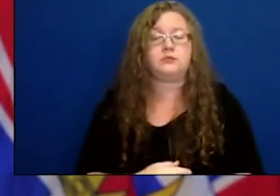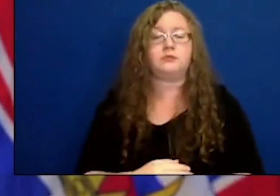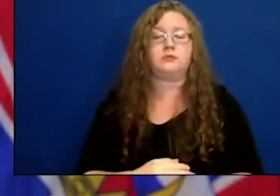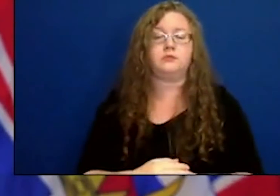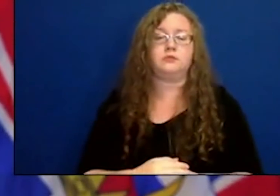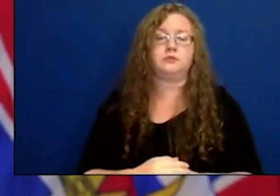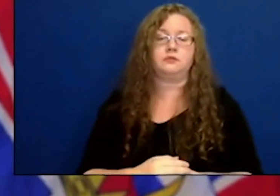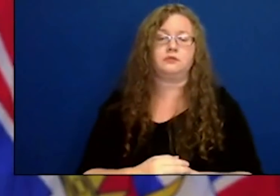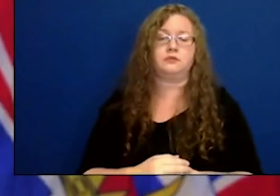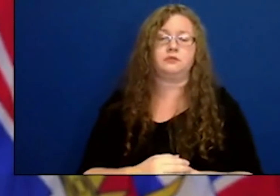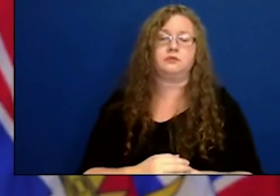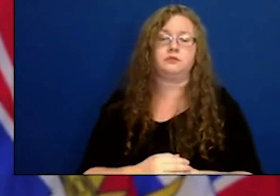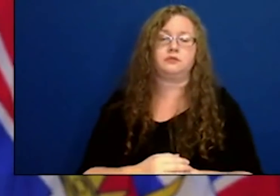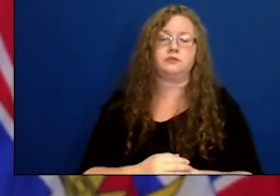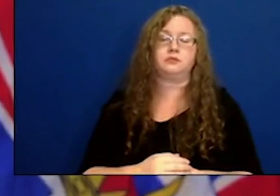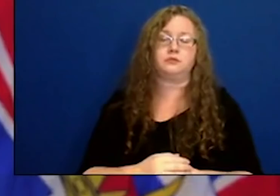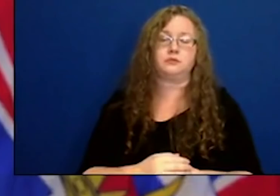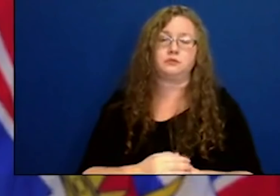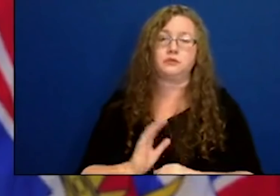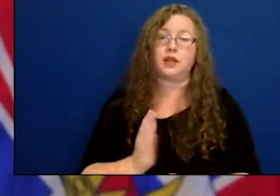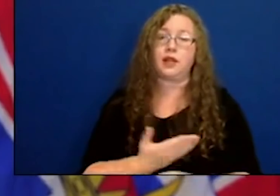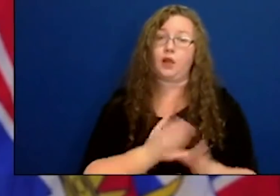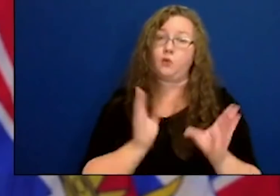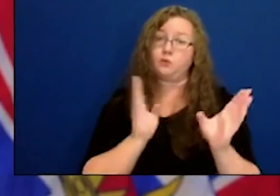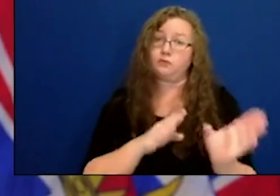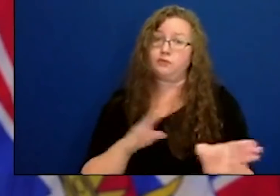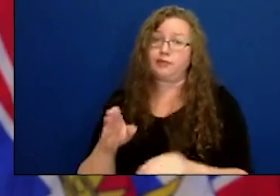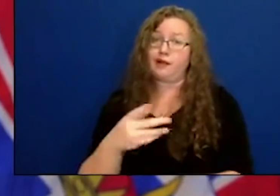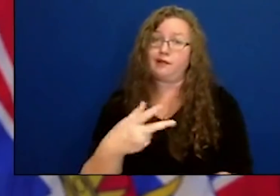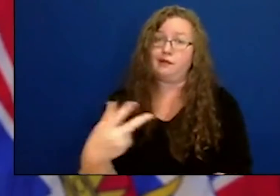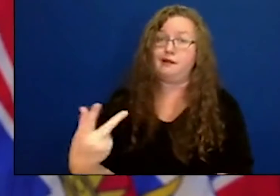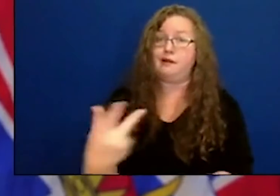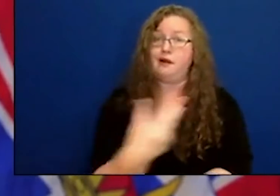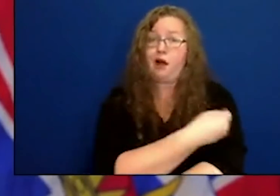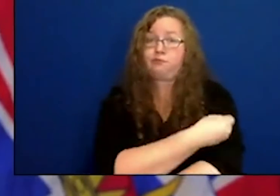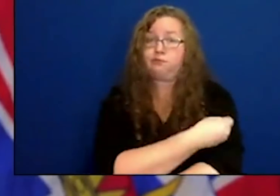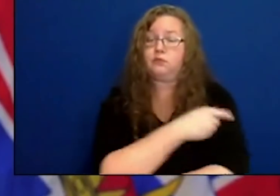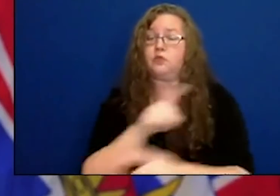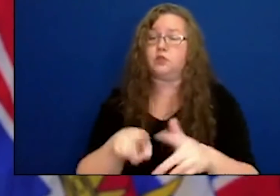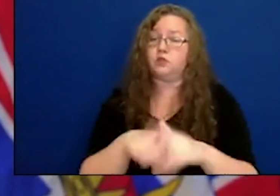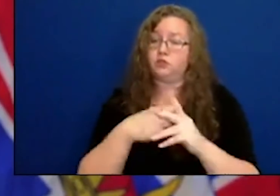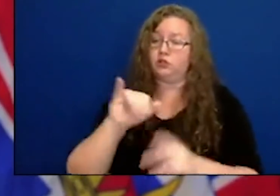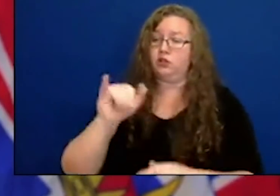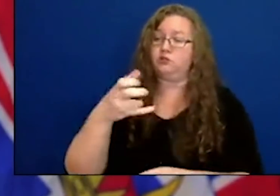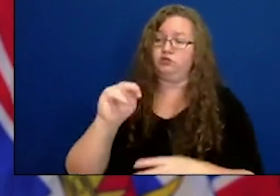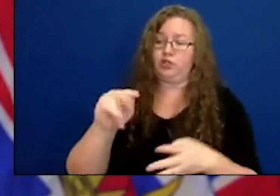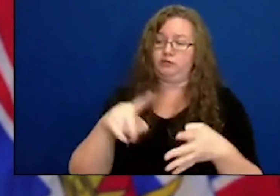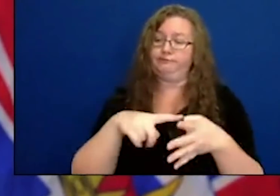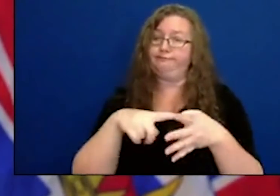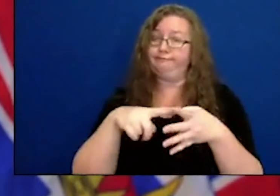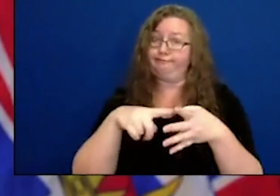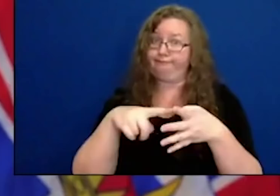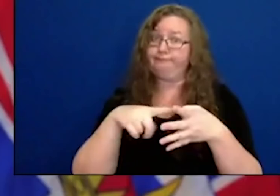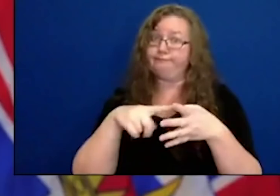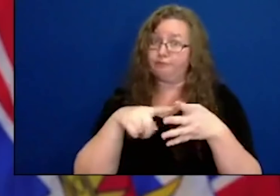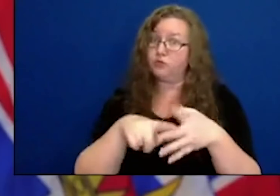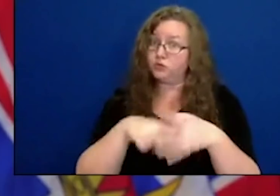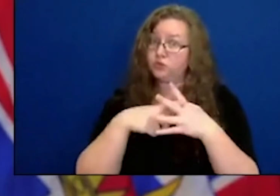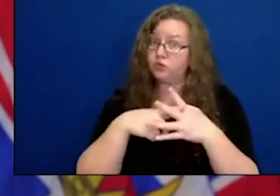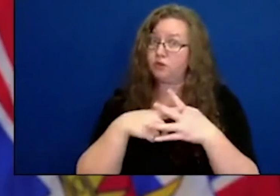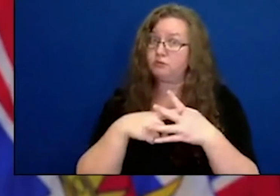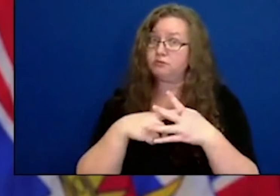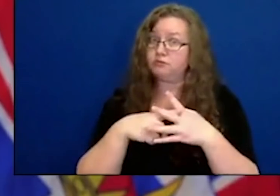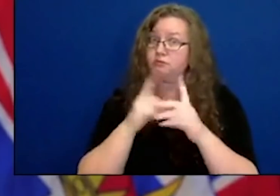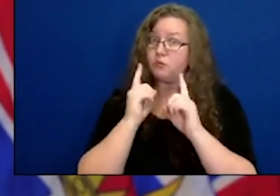put vaccine into arms. The first week of January is what we're planning for, to make sure we are absolutely